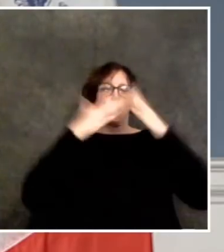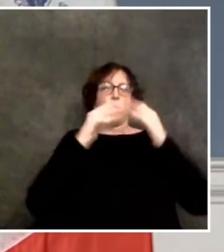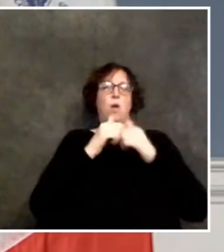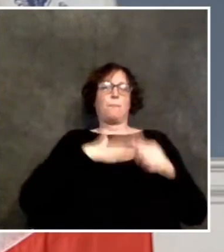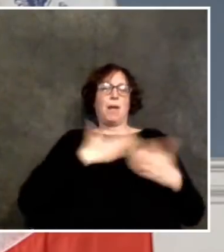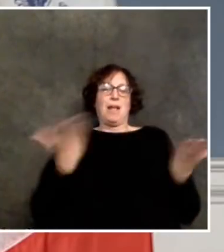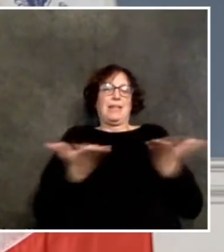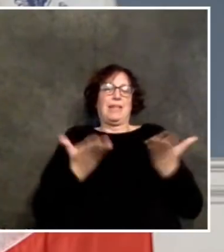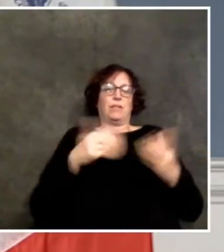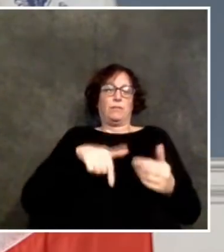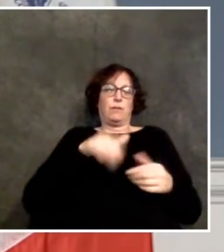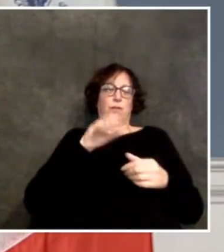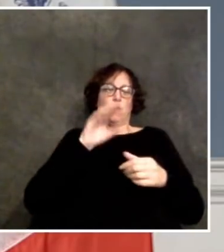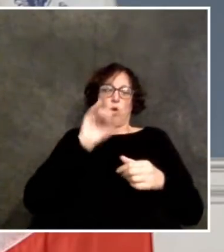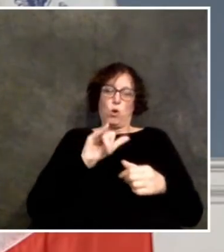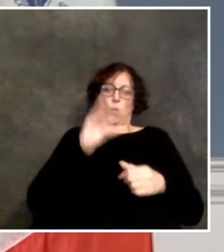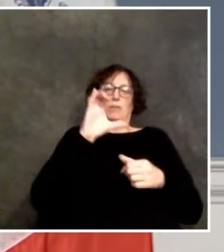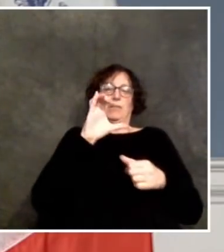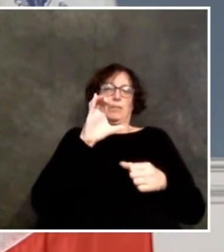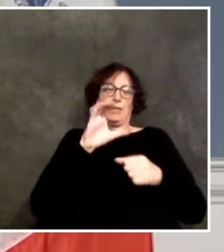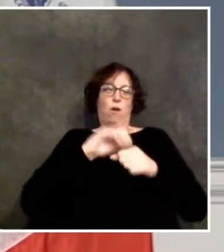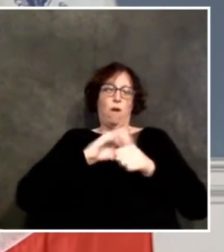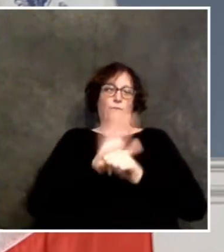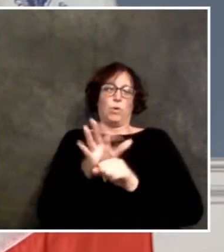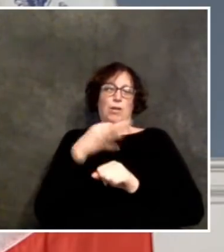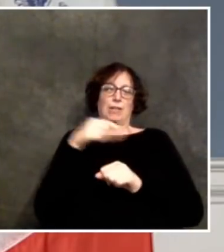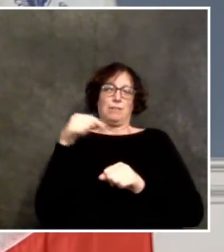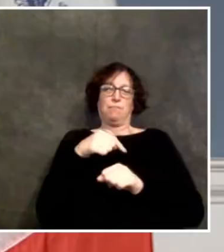they going to help save New Yorkers' lives? The answer is yes.